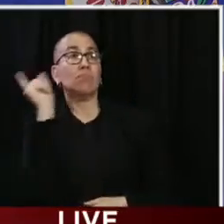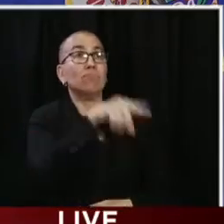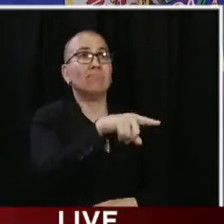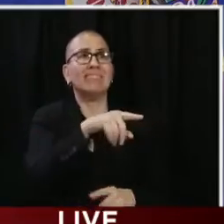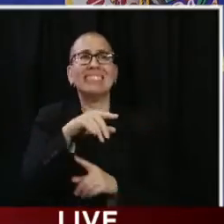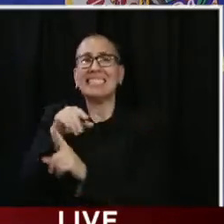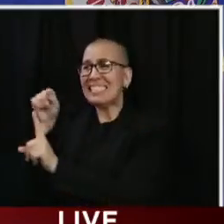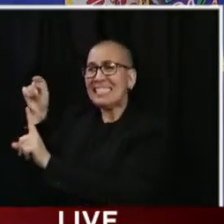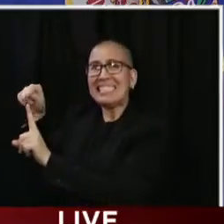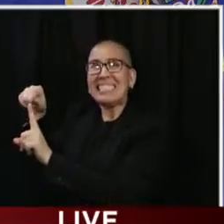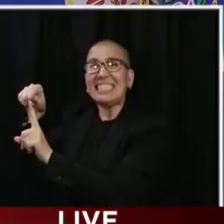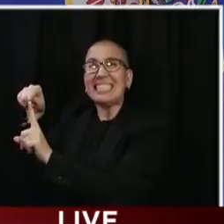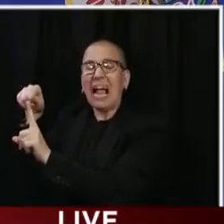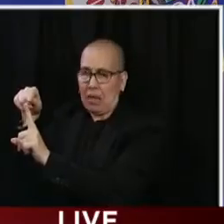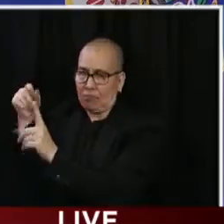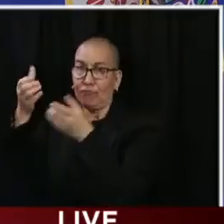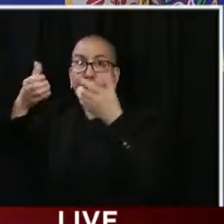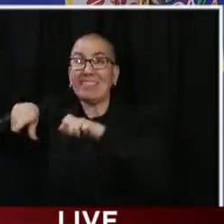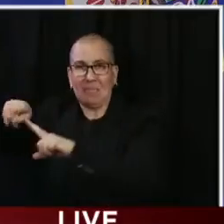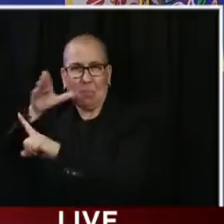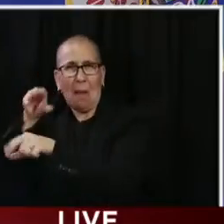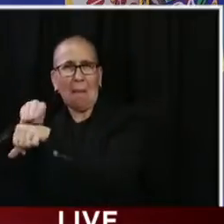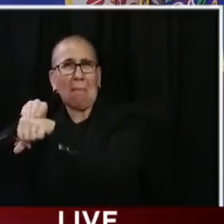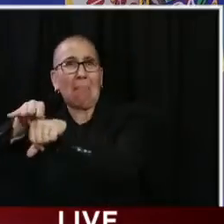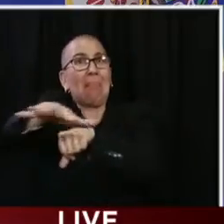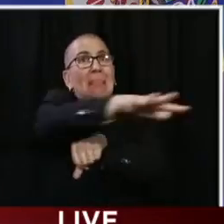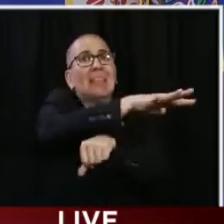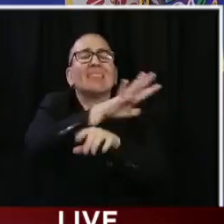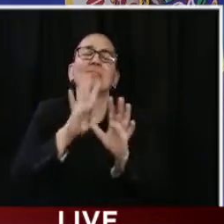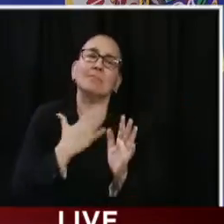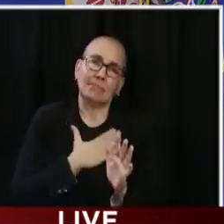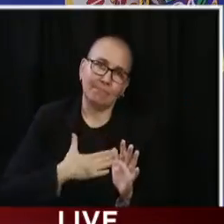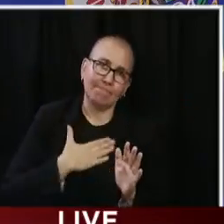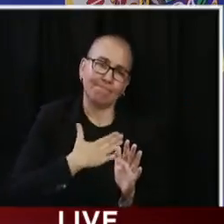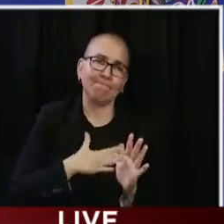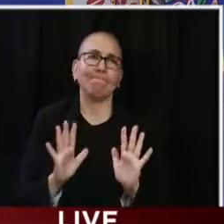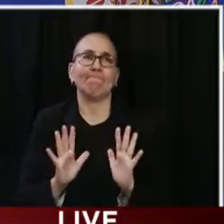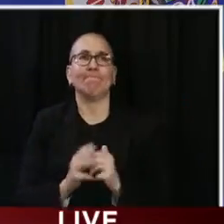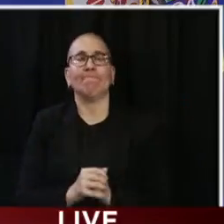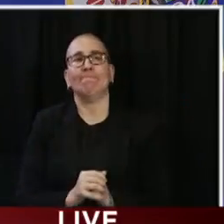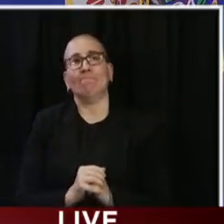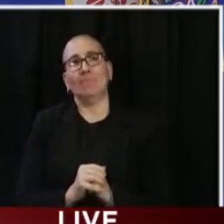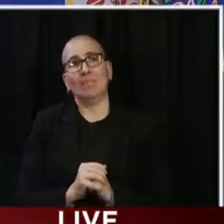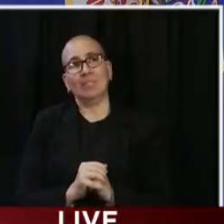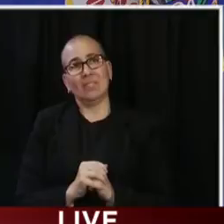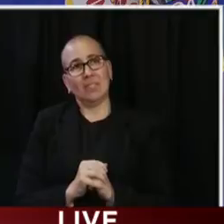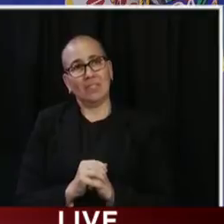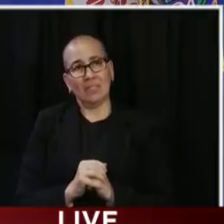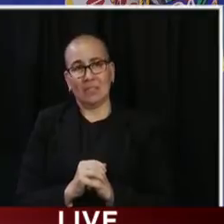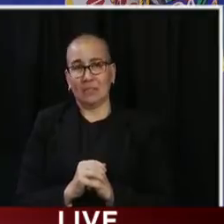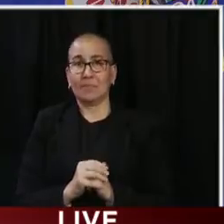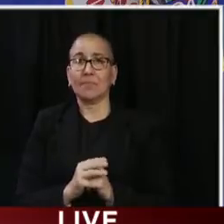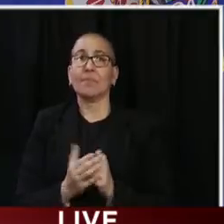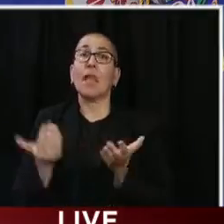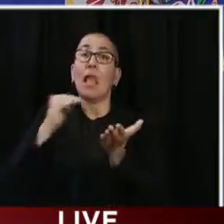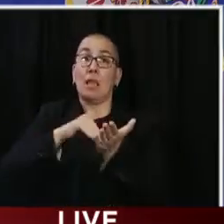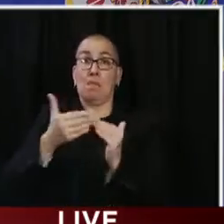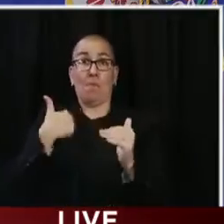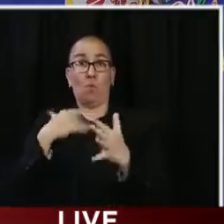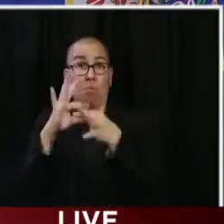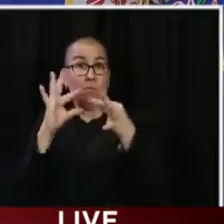balance. And I do want to, before I go to questions, this issue around PPE and